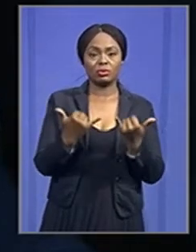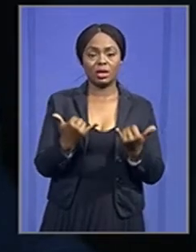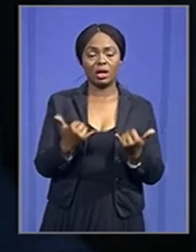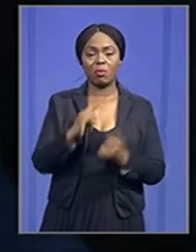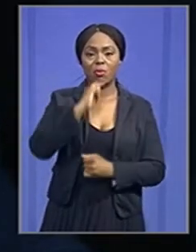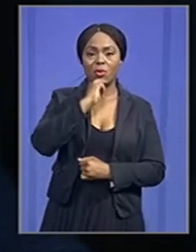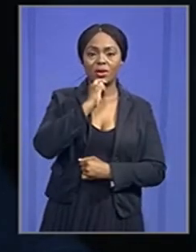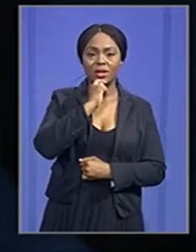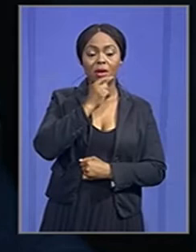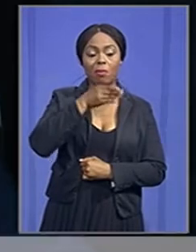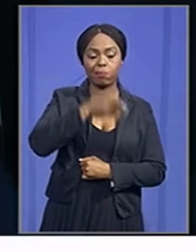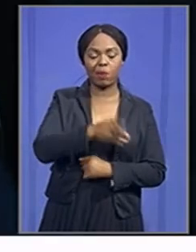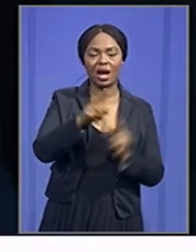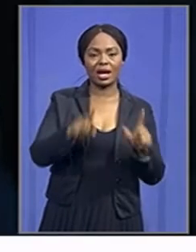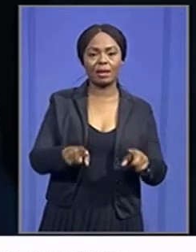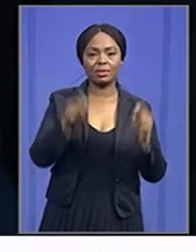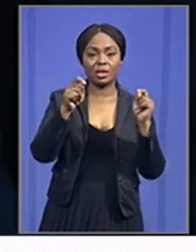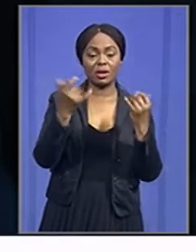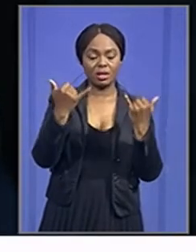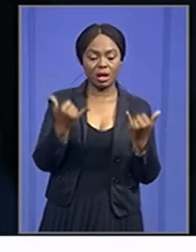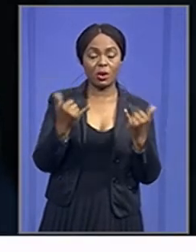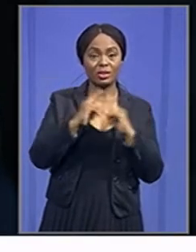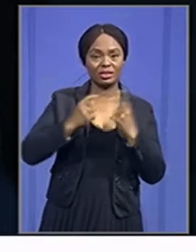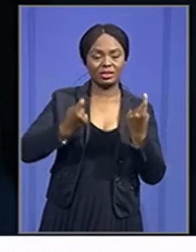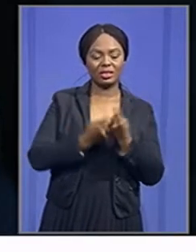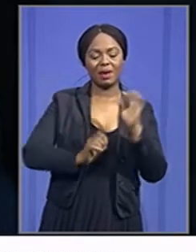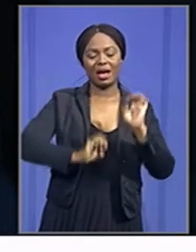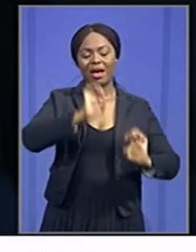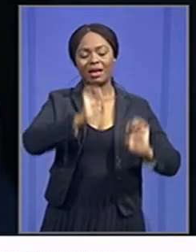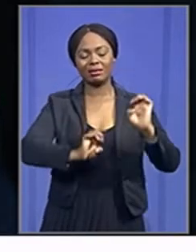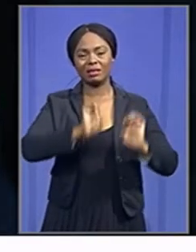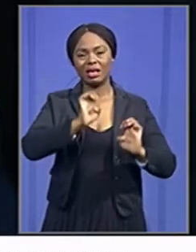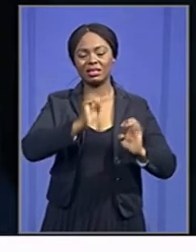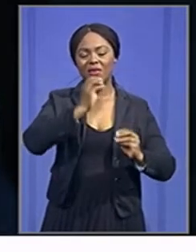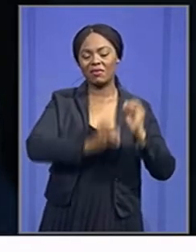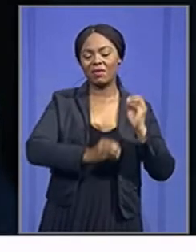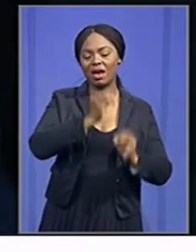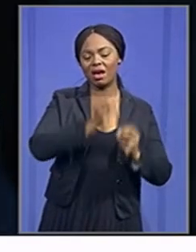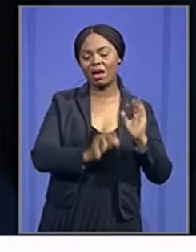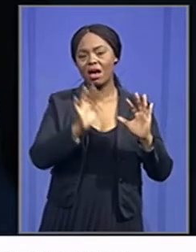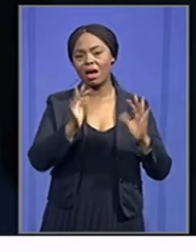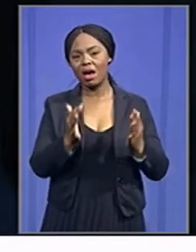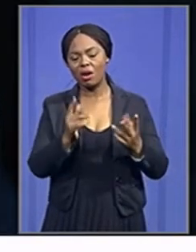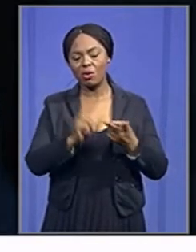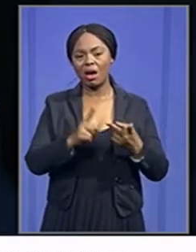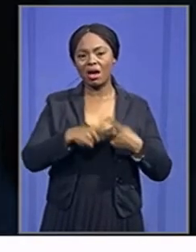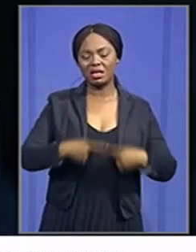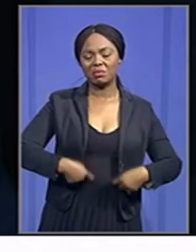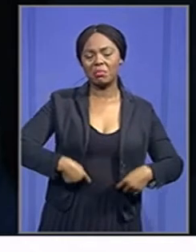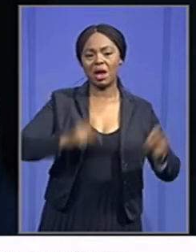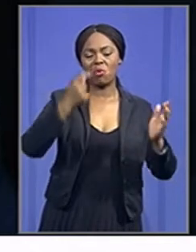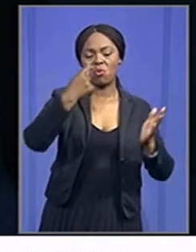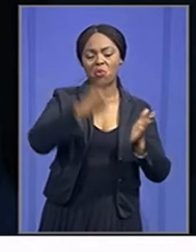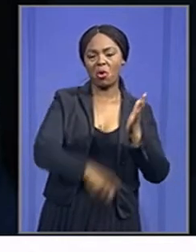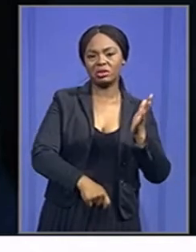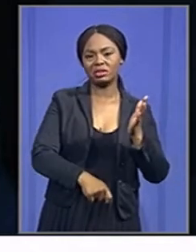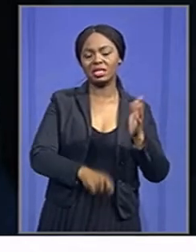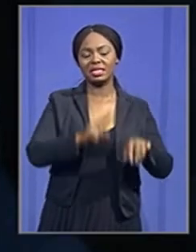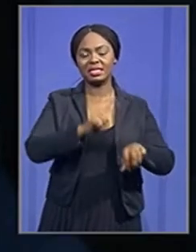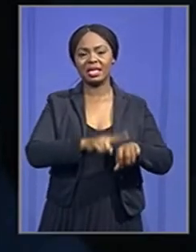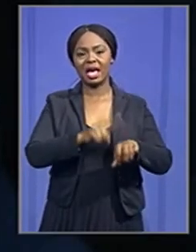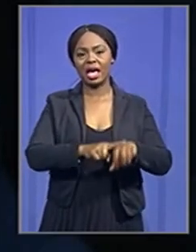They're now busy with the assessment of the repairs, the cost, and the time frame it will take to